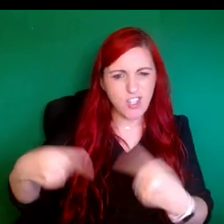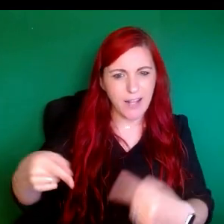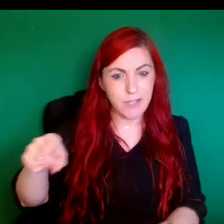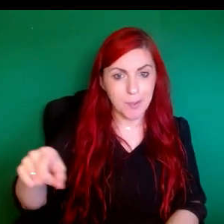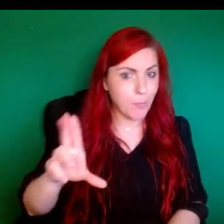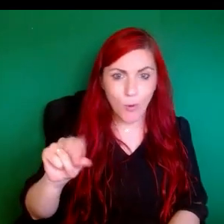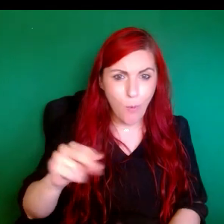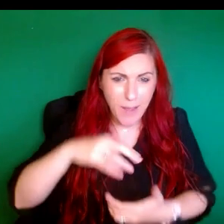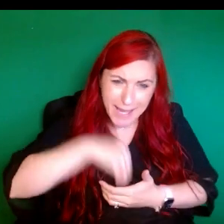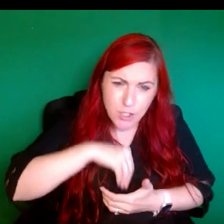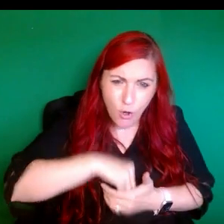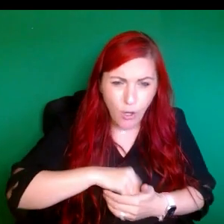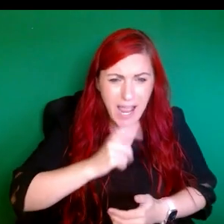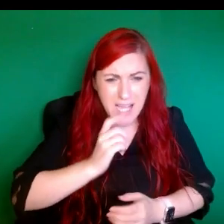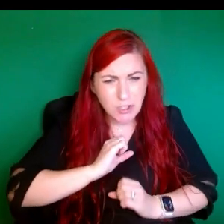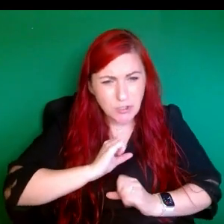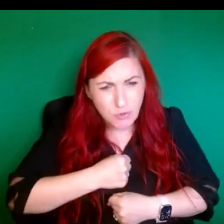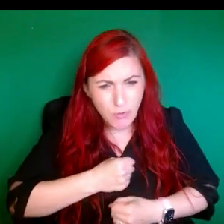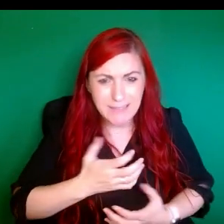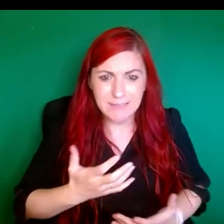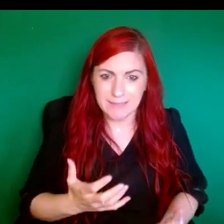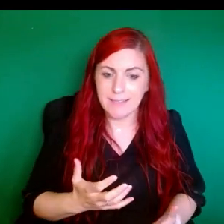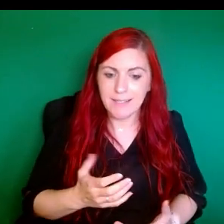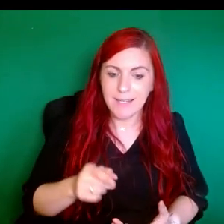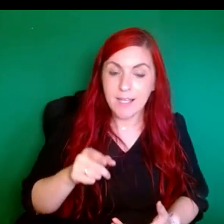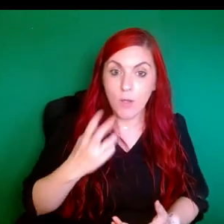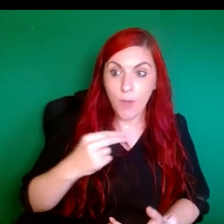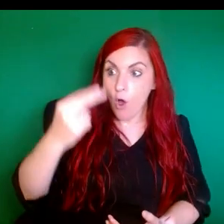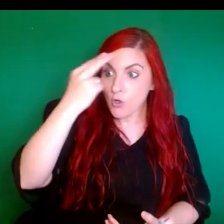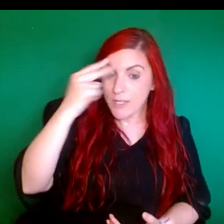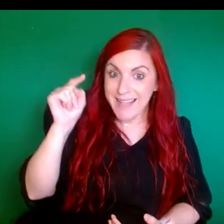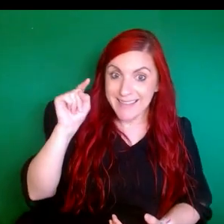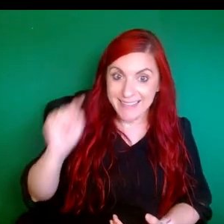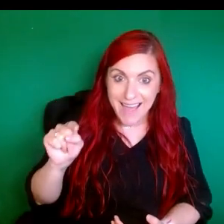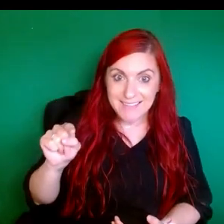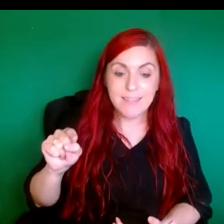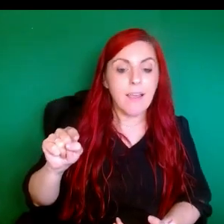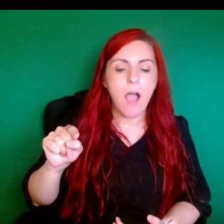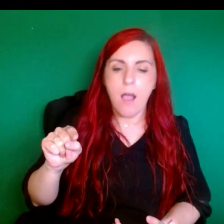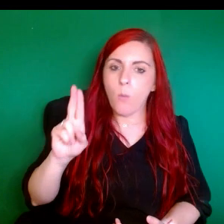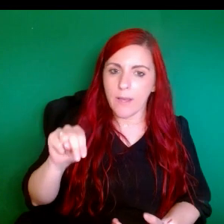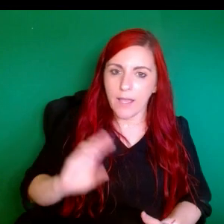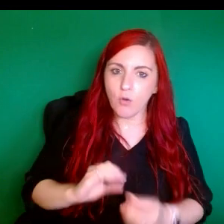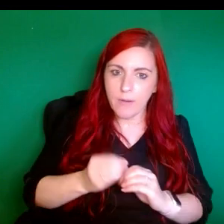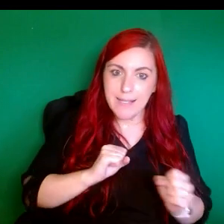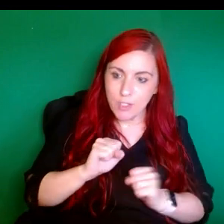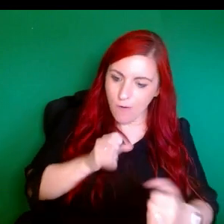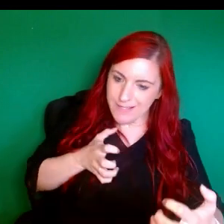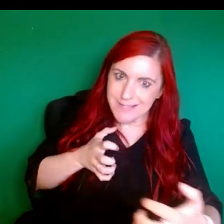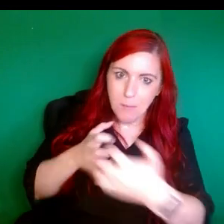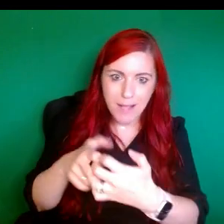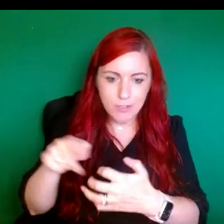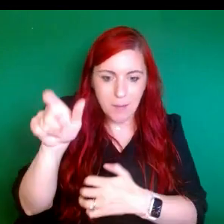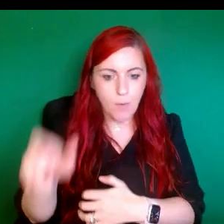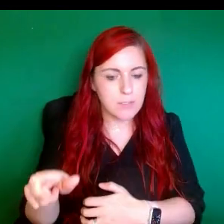as challenging, but they're actually really, really deeply distressed. When we understand that, then we can create services that